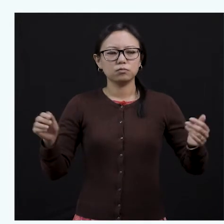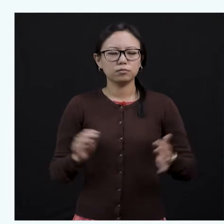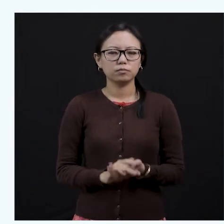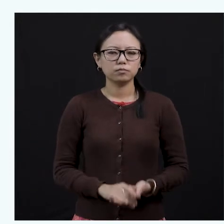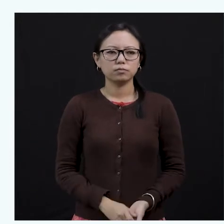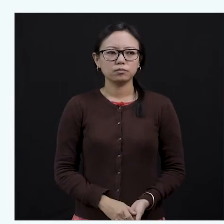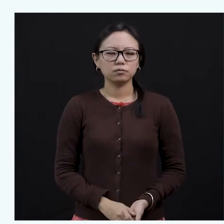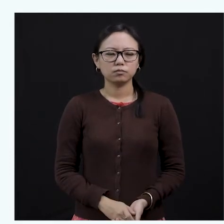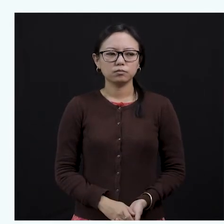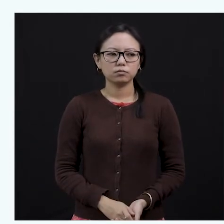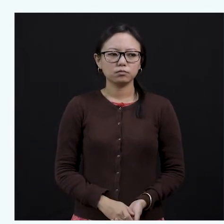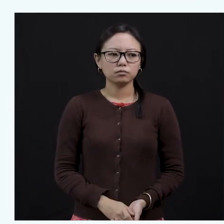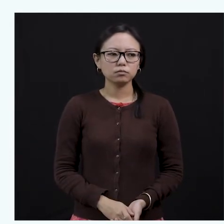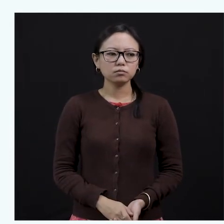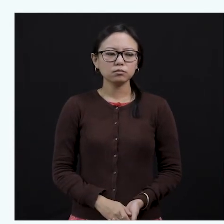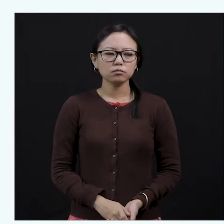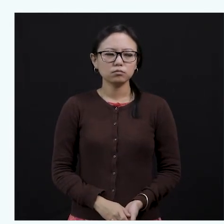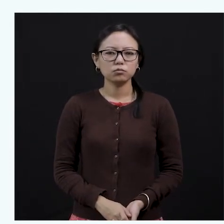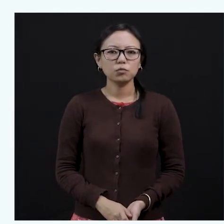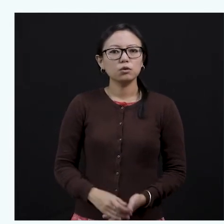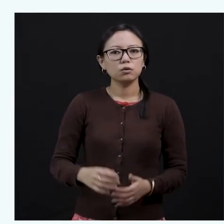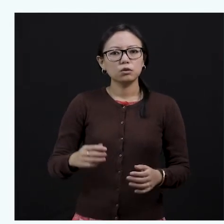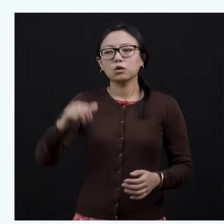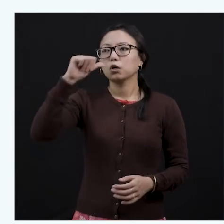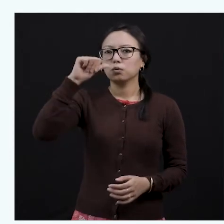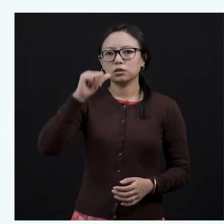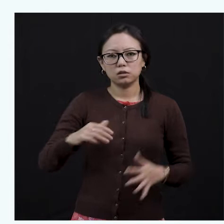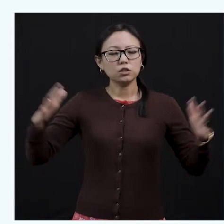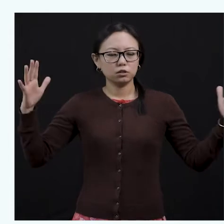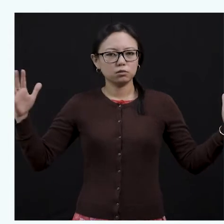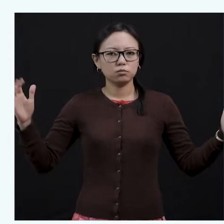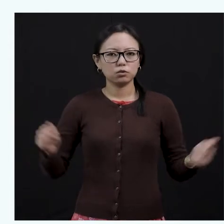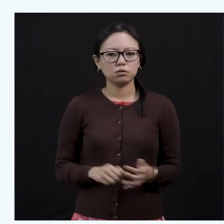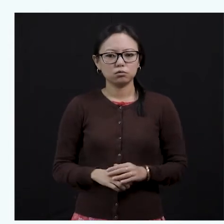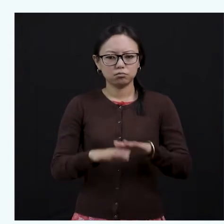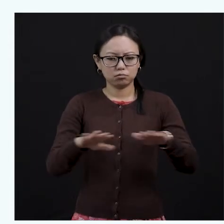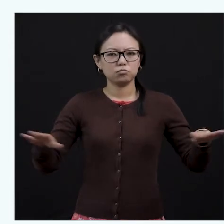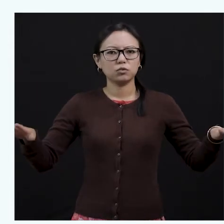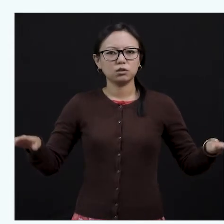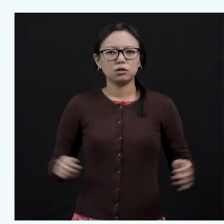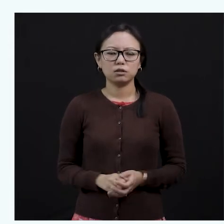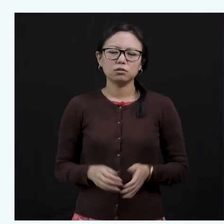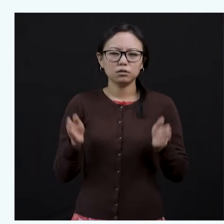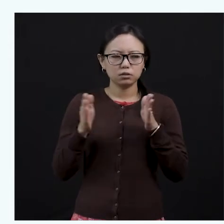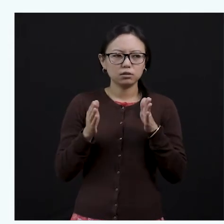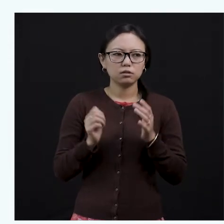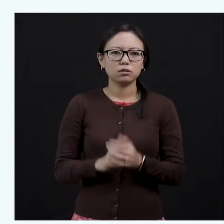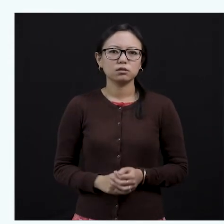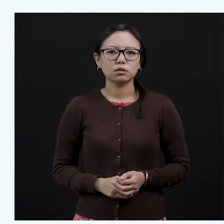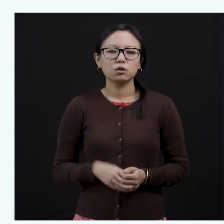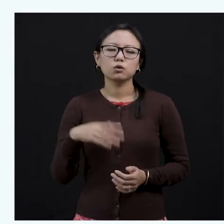part is water, okay? So it looks blue in color. So Earth is a blue